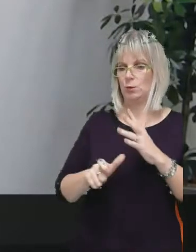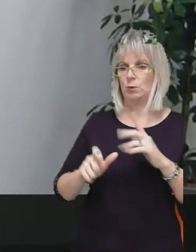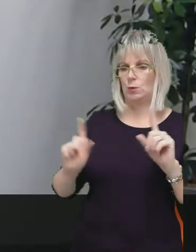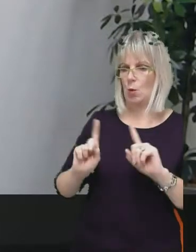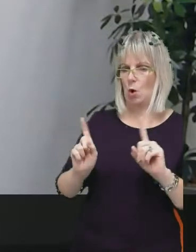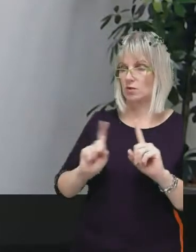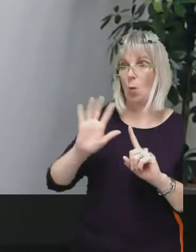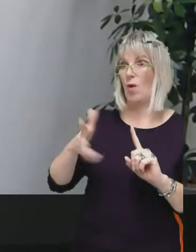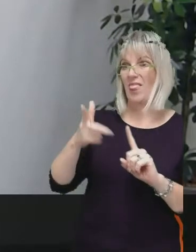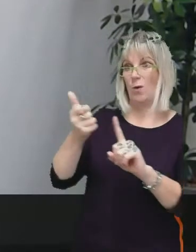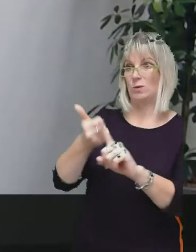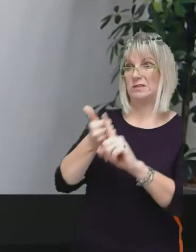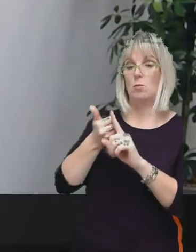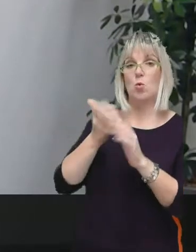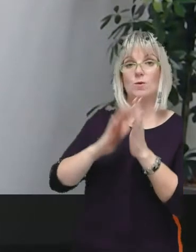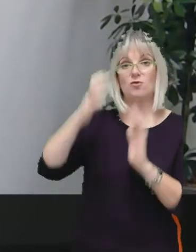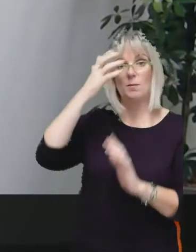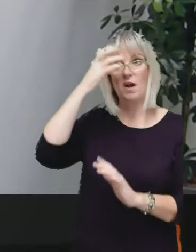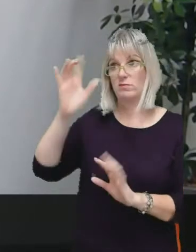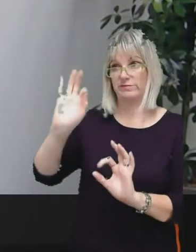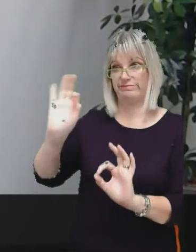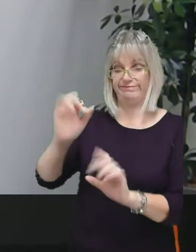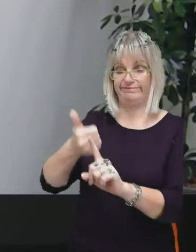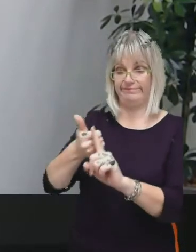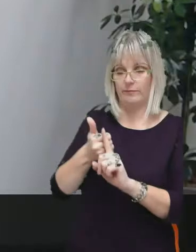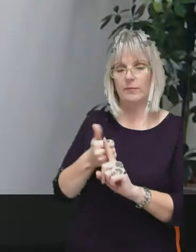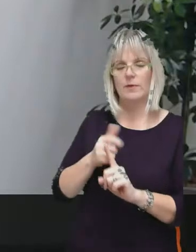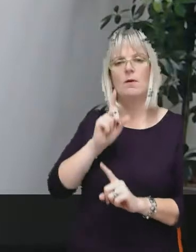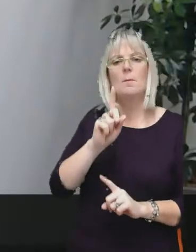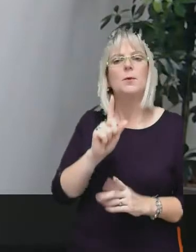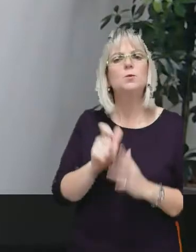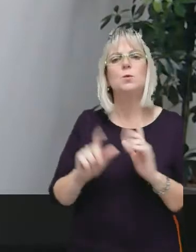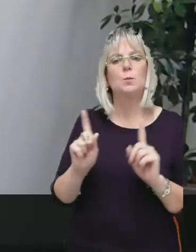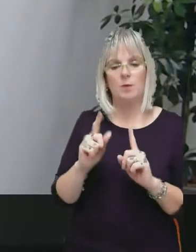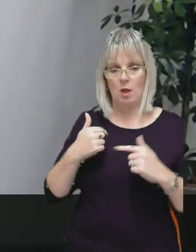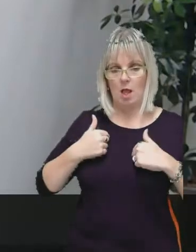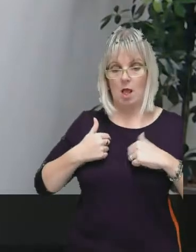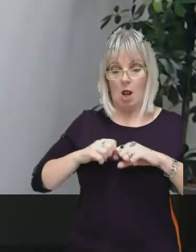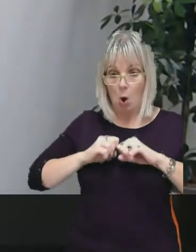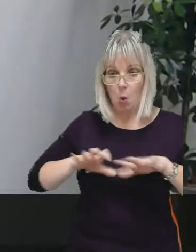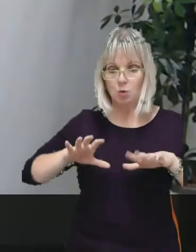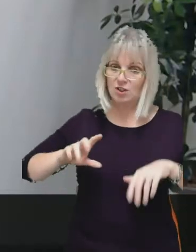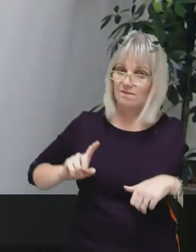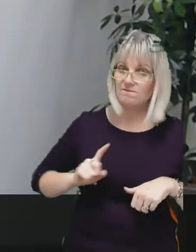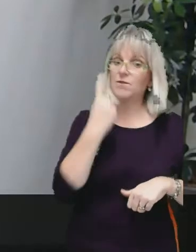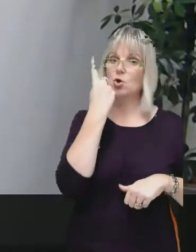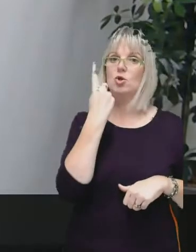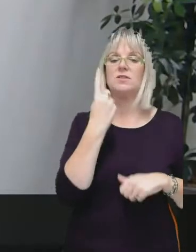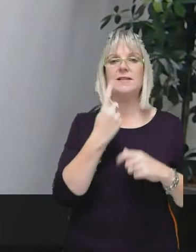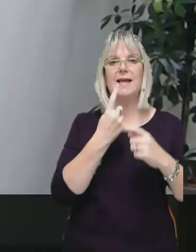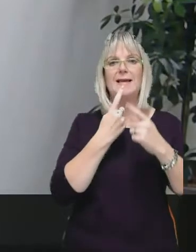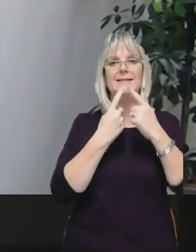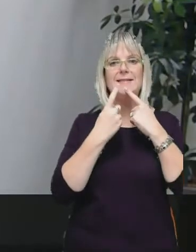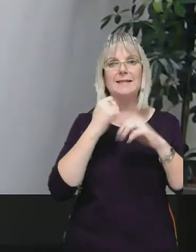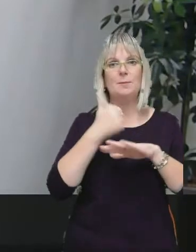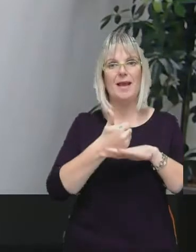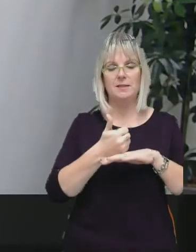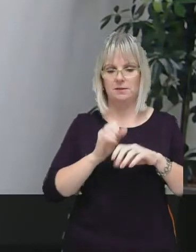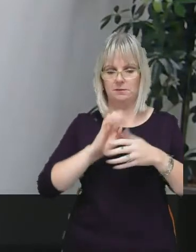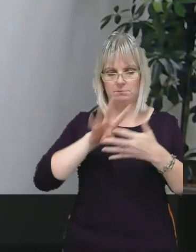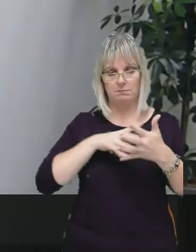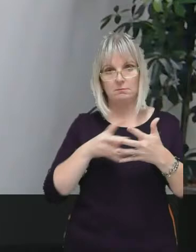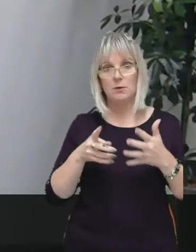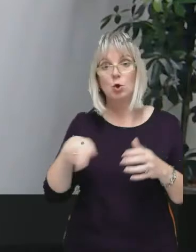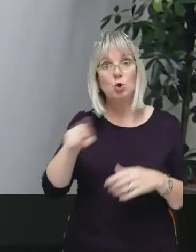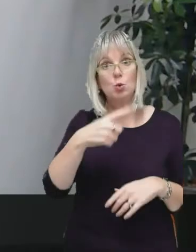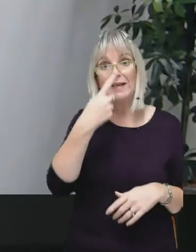have launched the country's first database. It's open to the public, where you can see any rogue landlords,